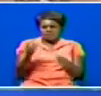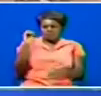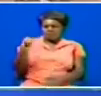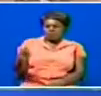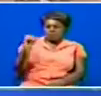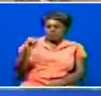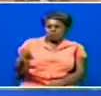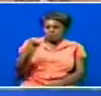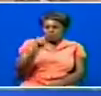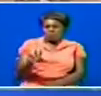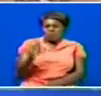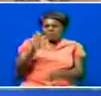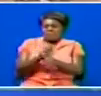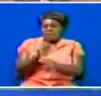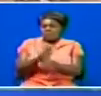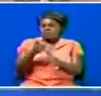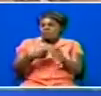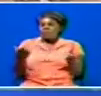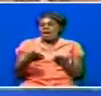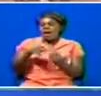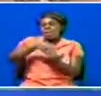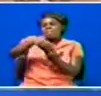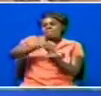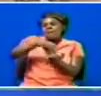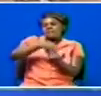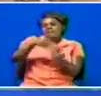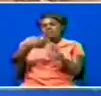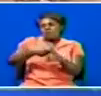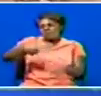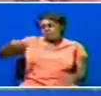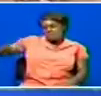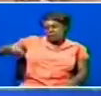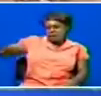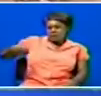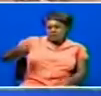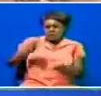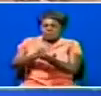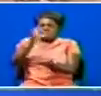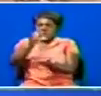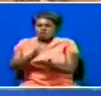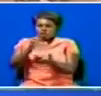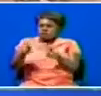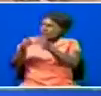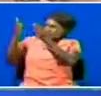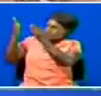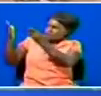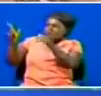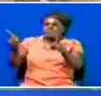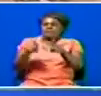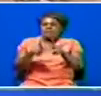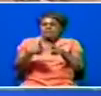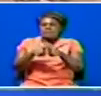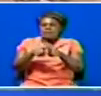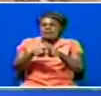and waste, most of which are plastic, ranging from plastic bottles such as these ones and even